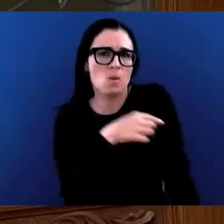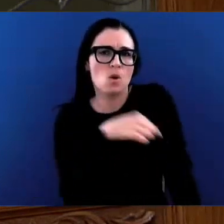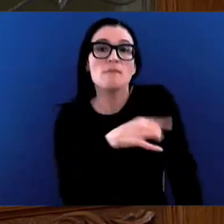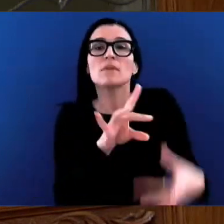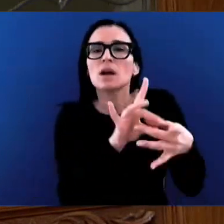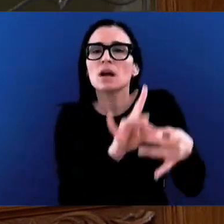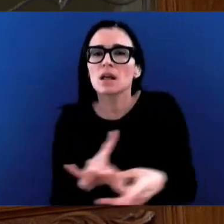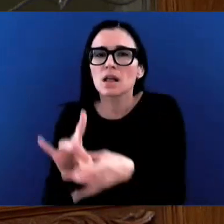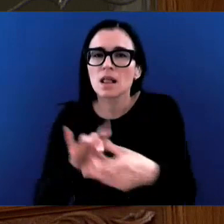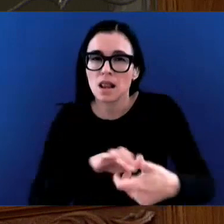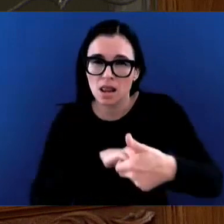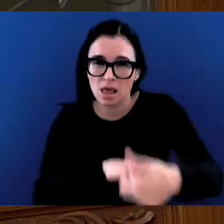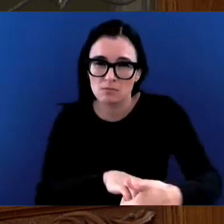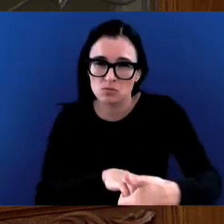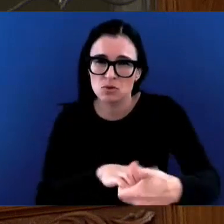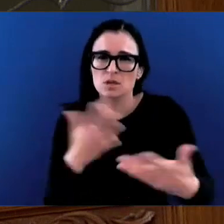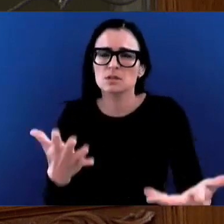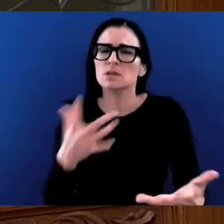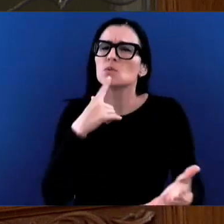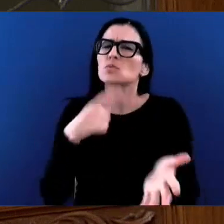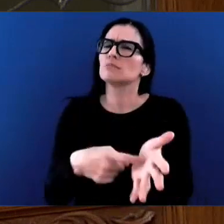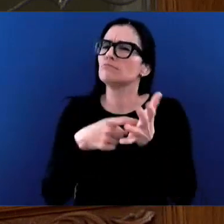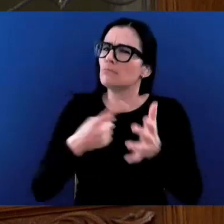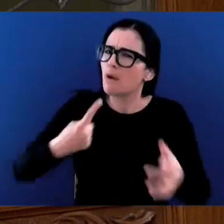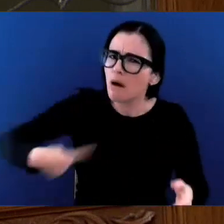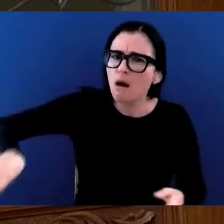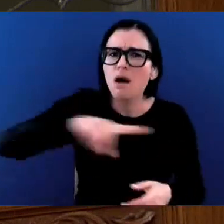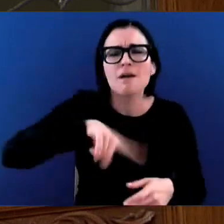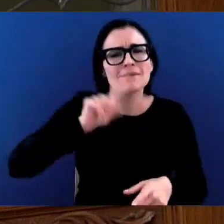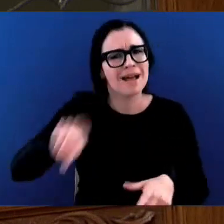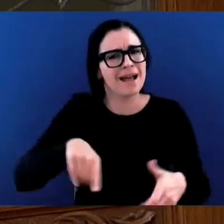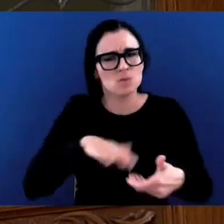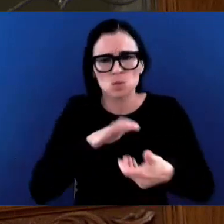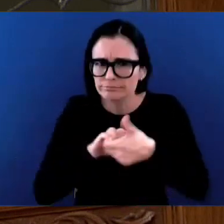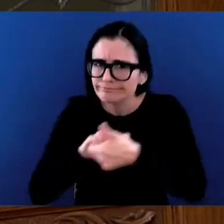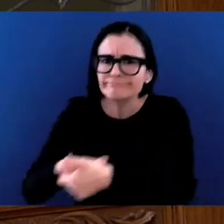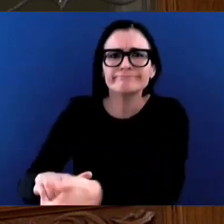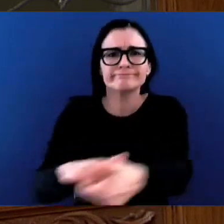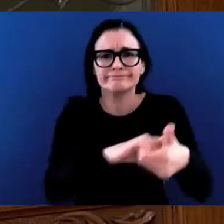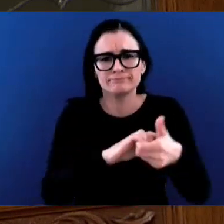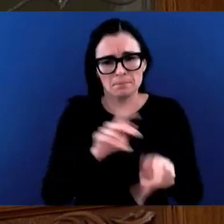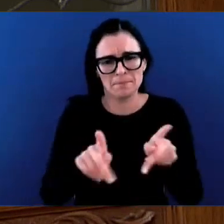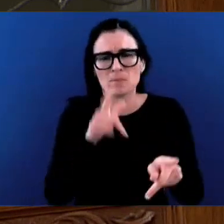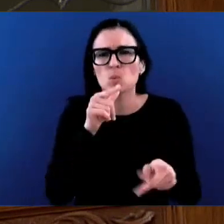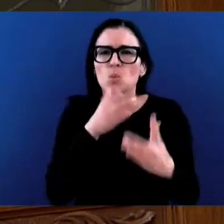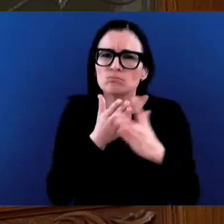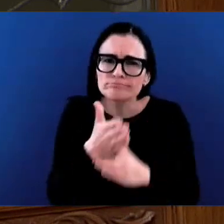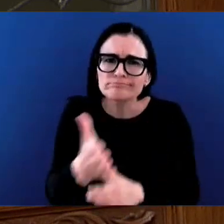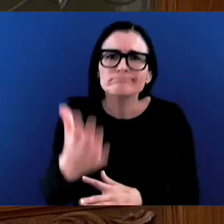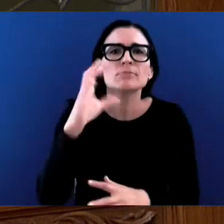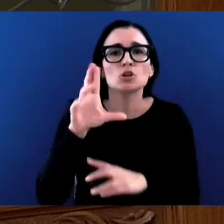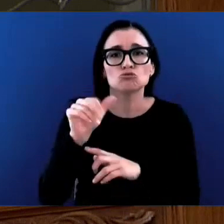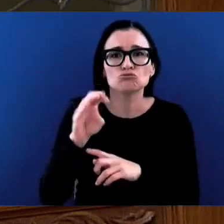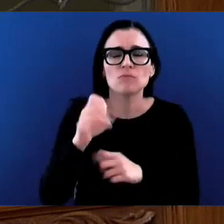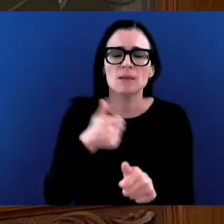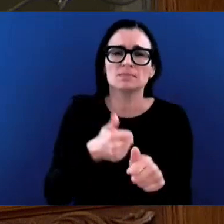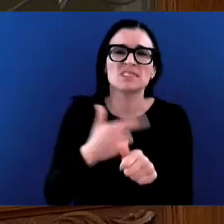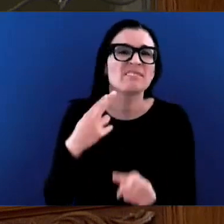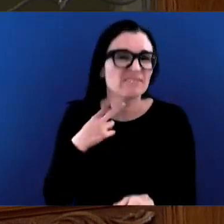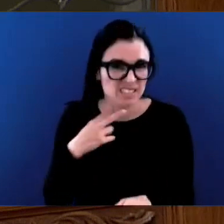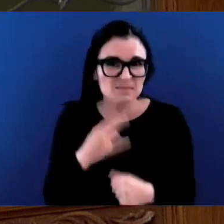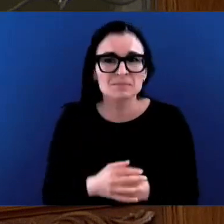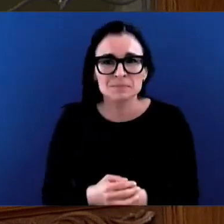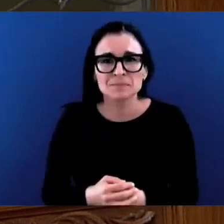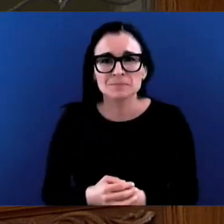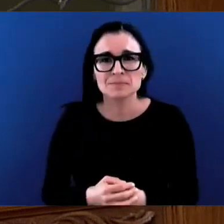support the victims and survivors of crime. In December, we announced Safe and Supported, BC's Gender-Based Violence Action Plan. This plan and